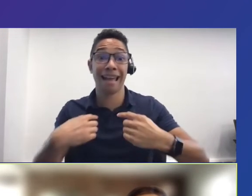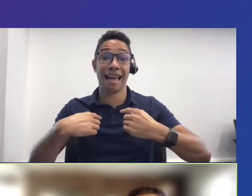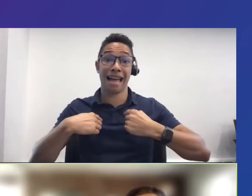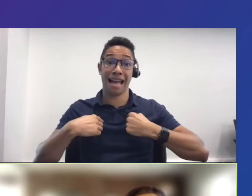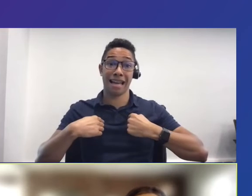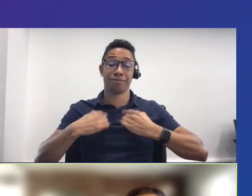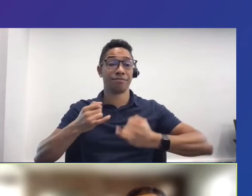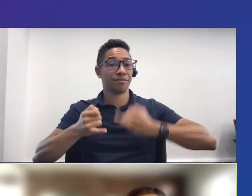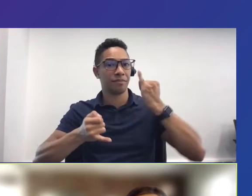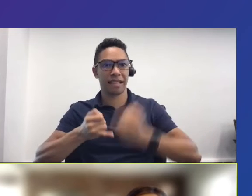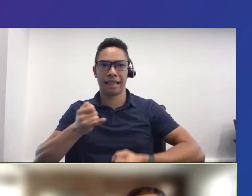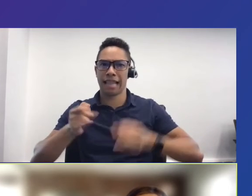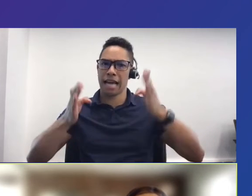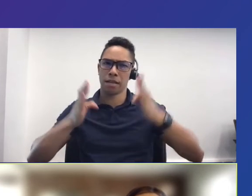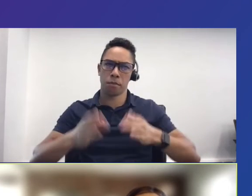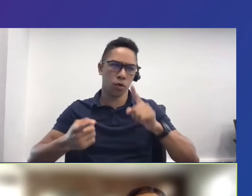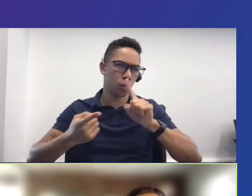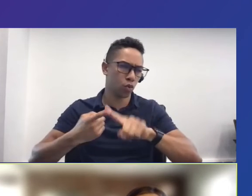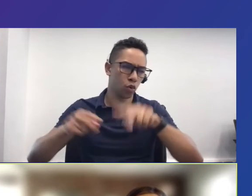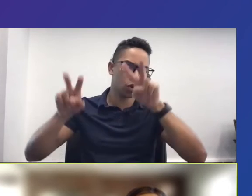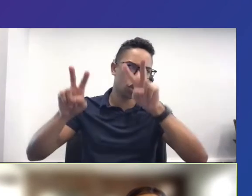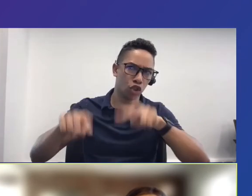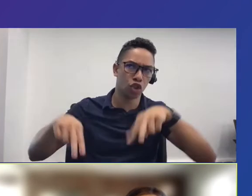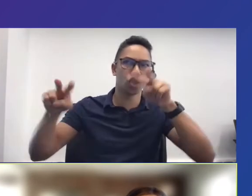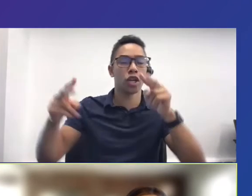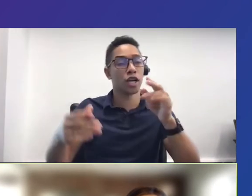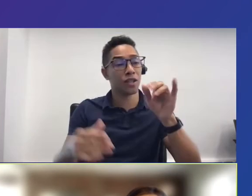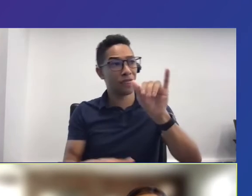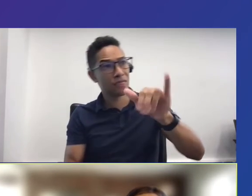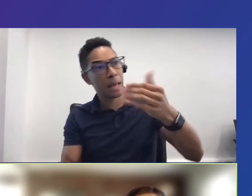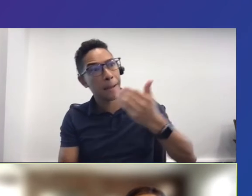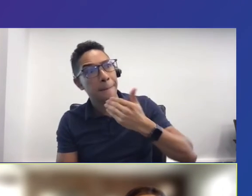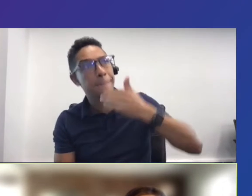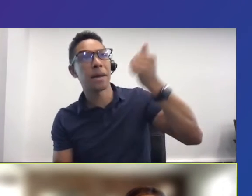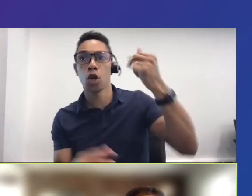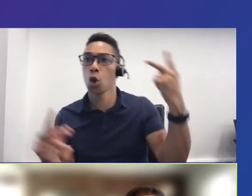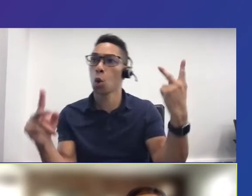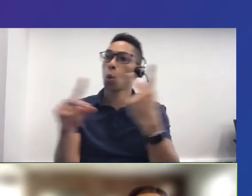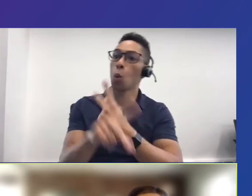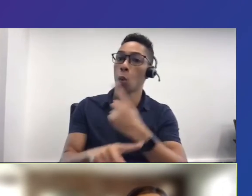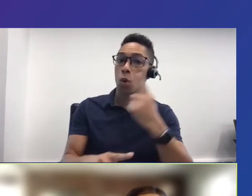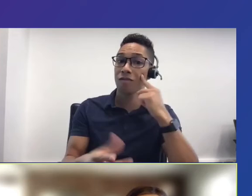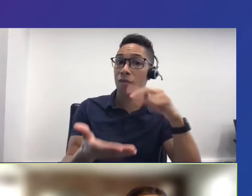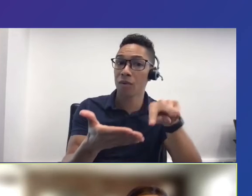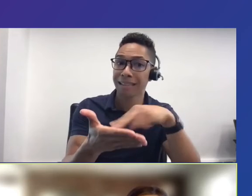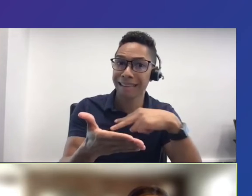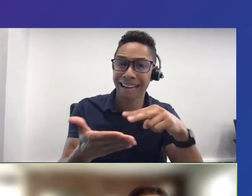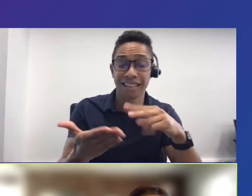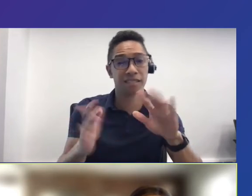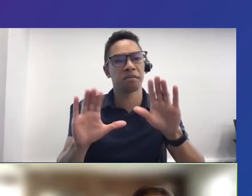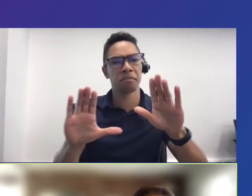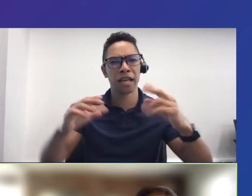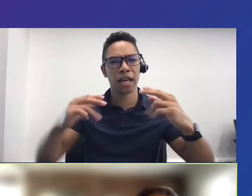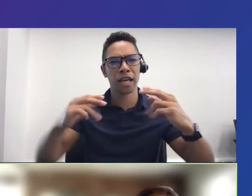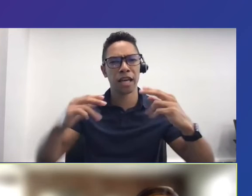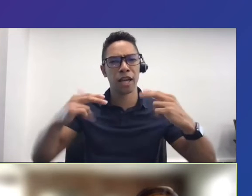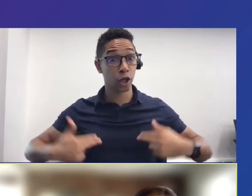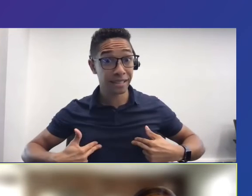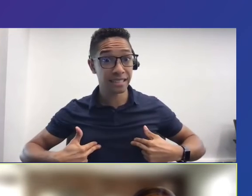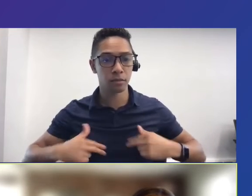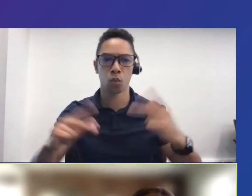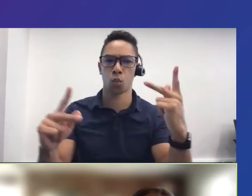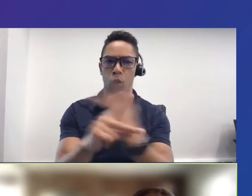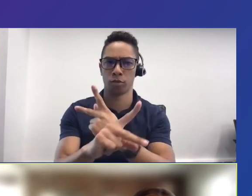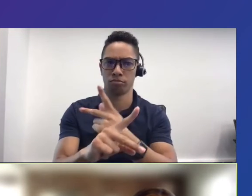to judge if that's a better or worse for dance. For human beings, it's a worse,